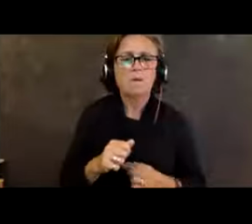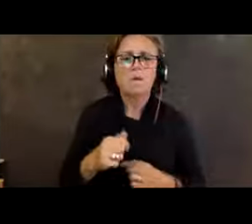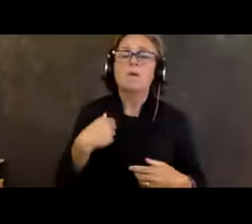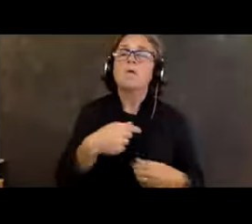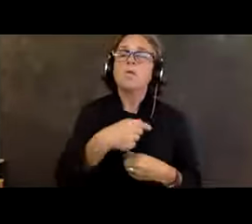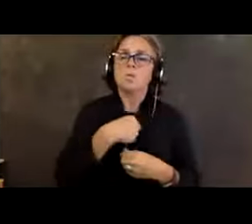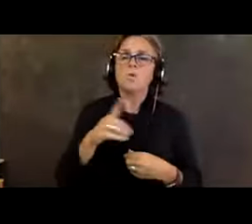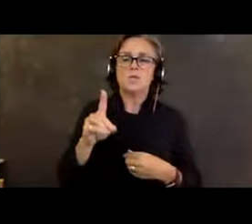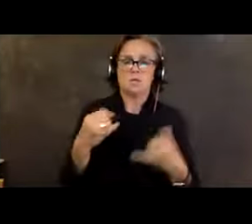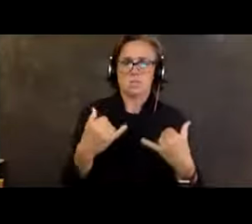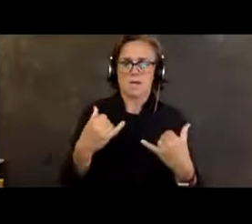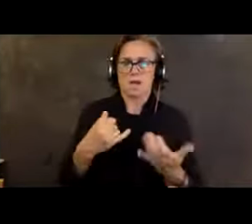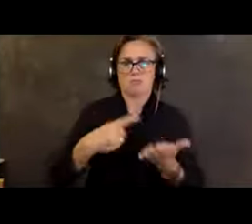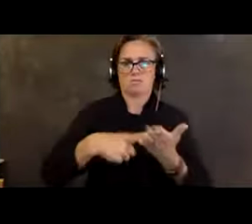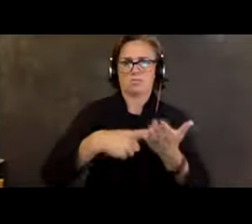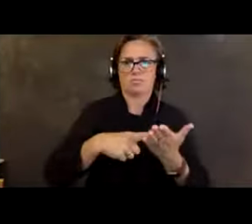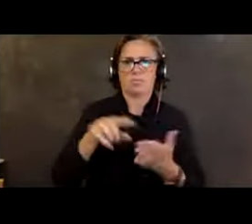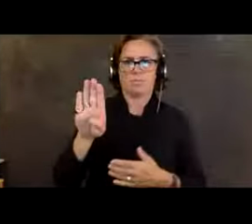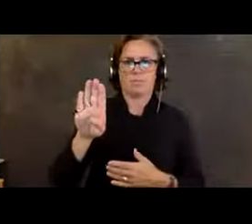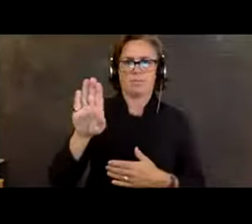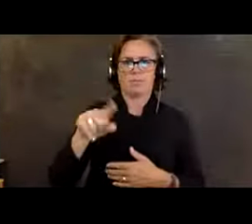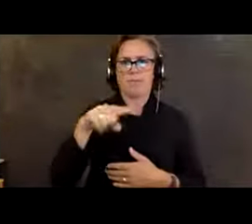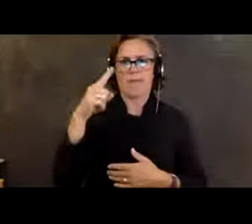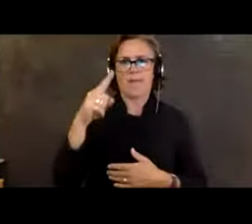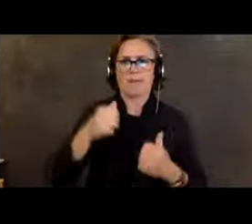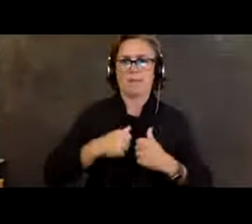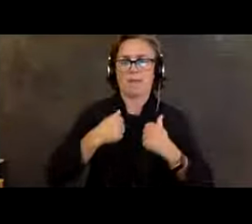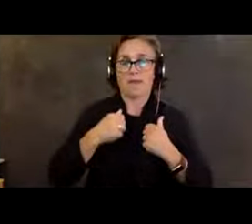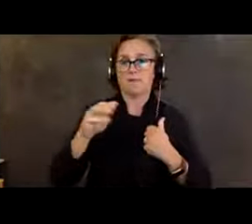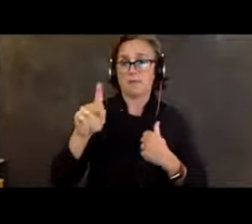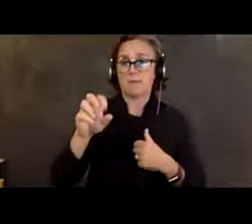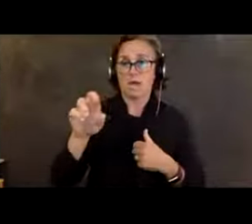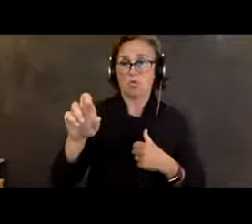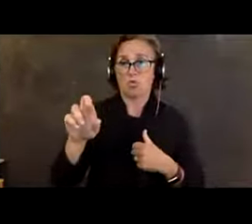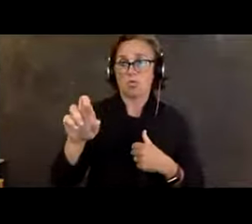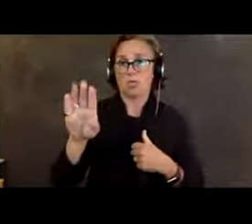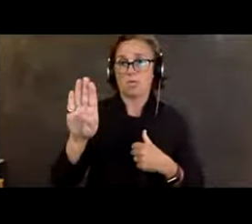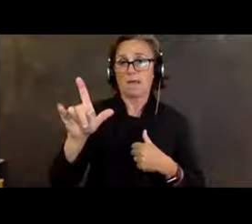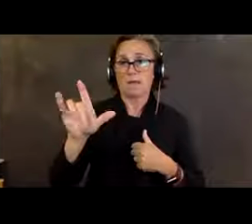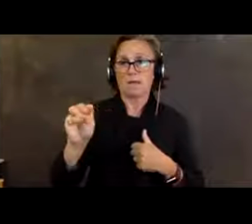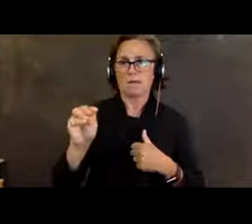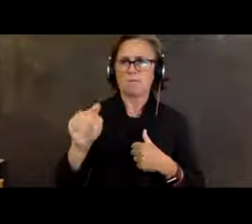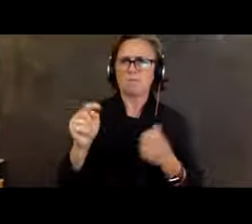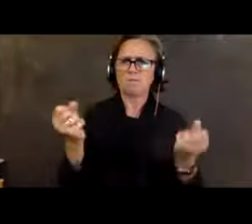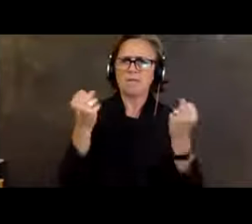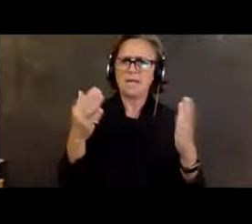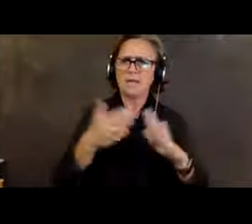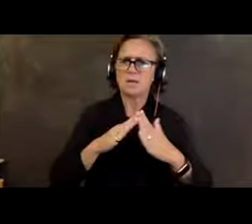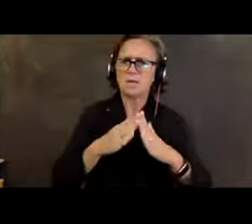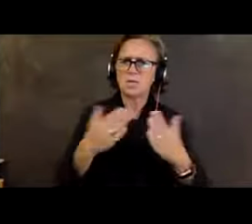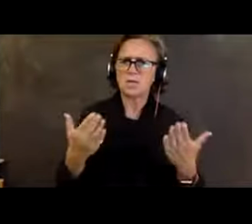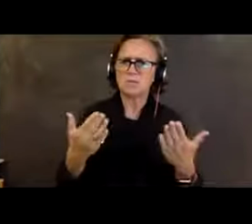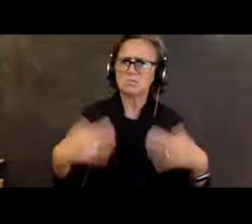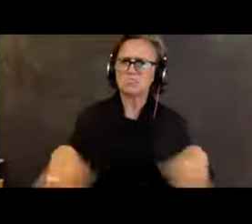Black Lives Matter, but many communities have experienced racism. Unfortunately, even more so through